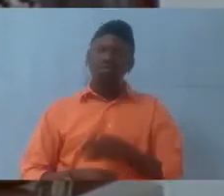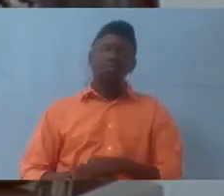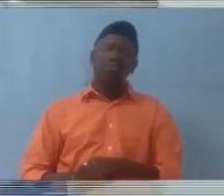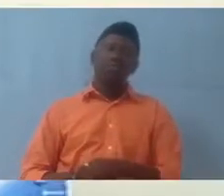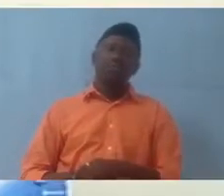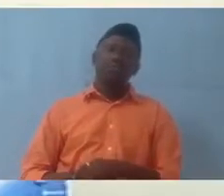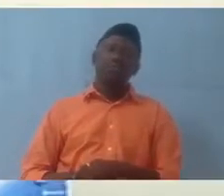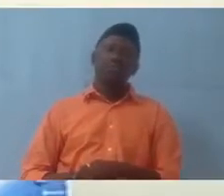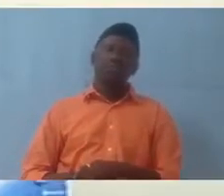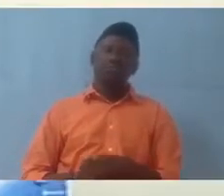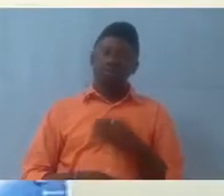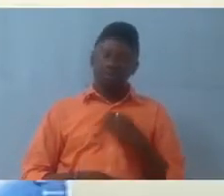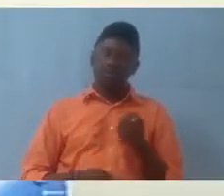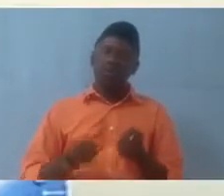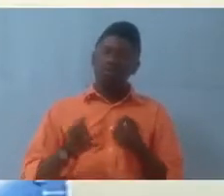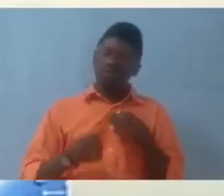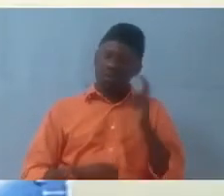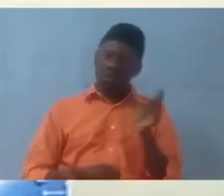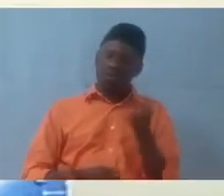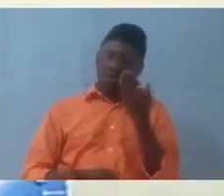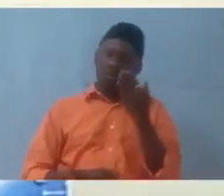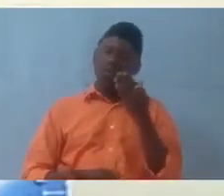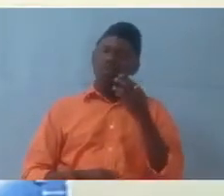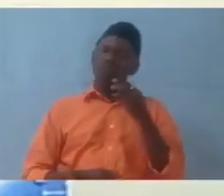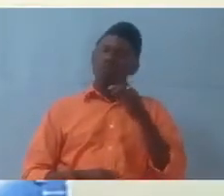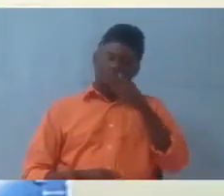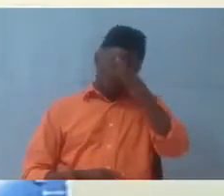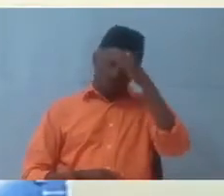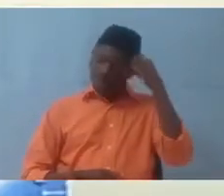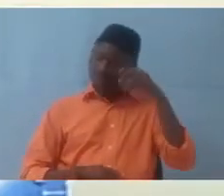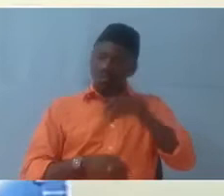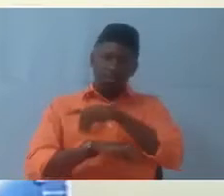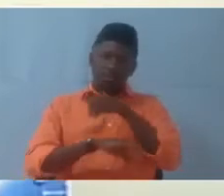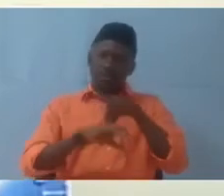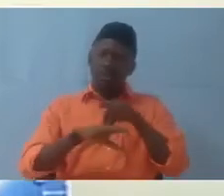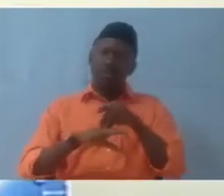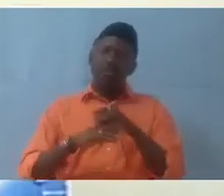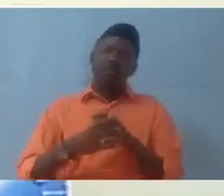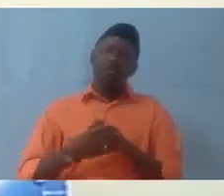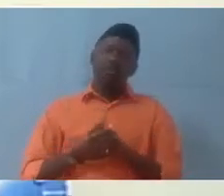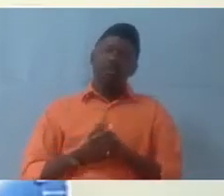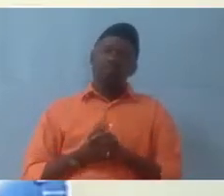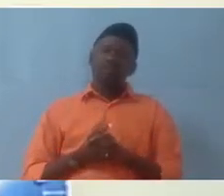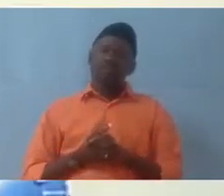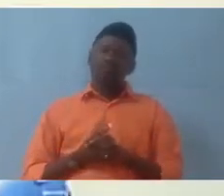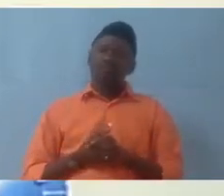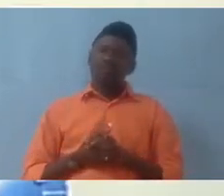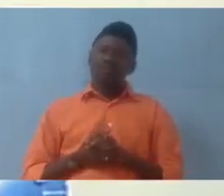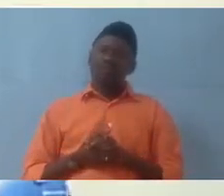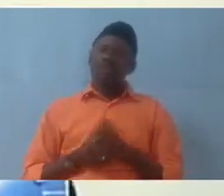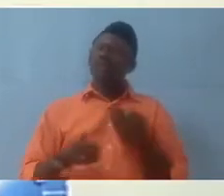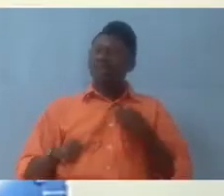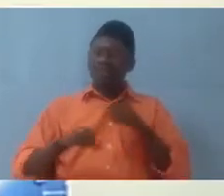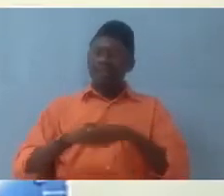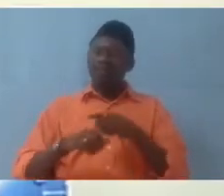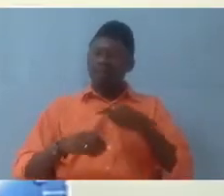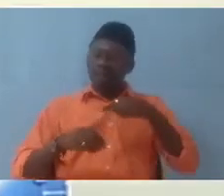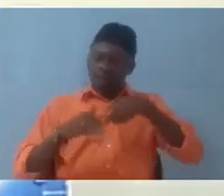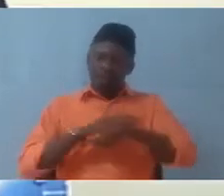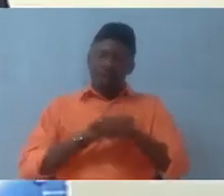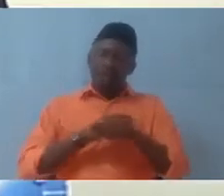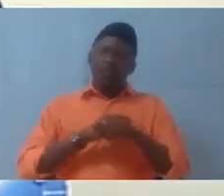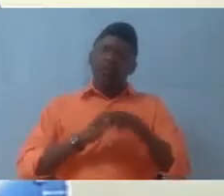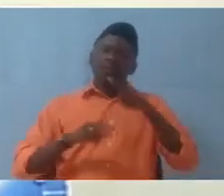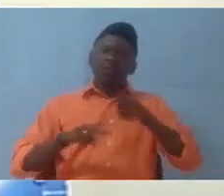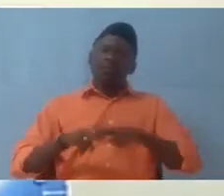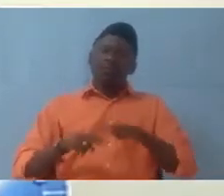I went to work. Ma dem nak liggéey. Then I, while I was in the courtroom administering over cases.